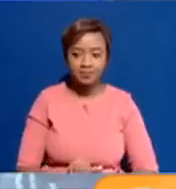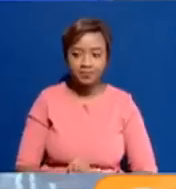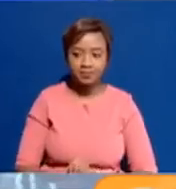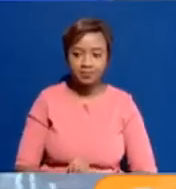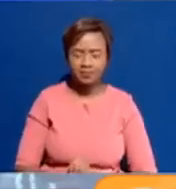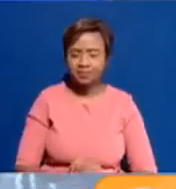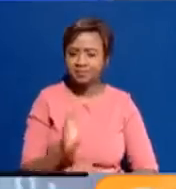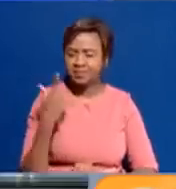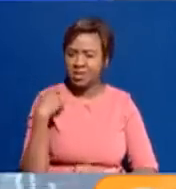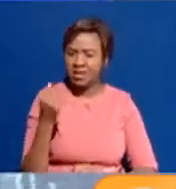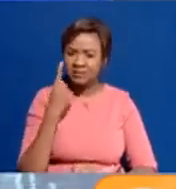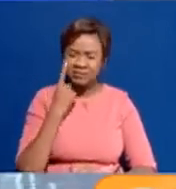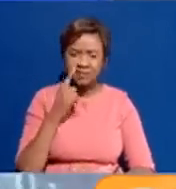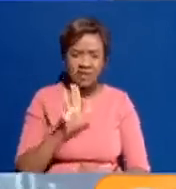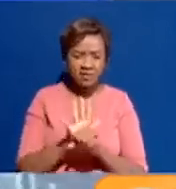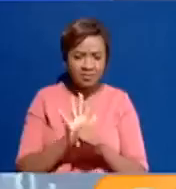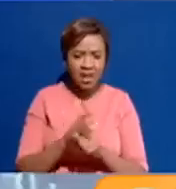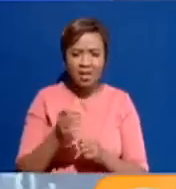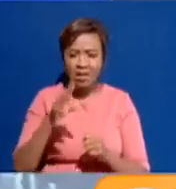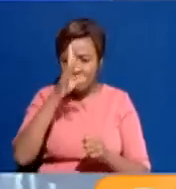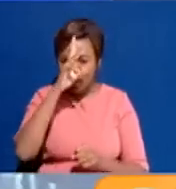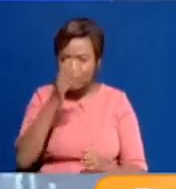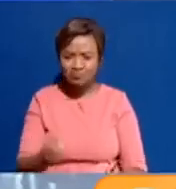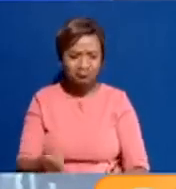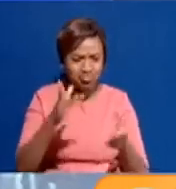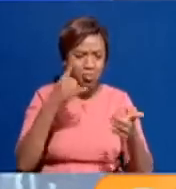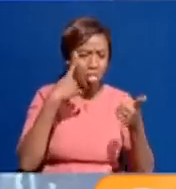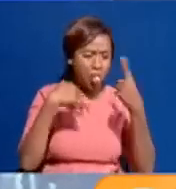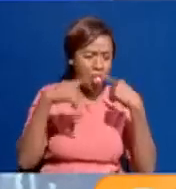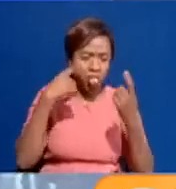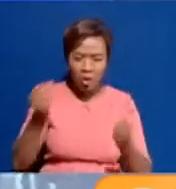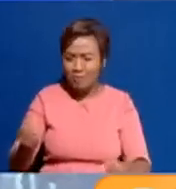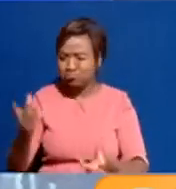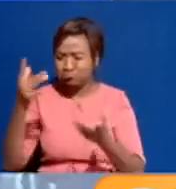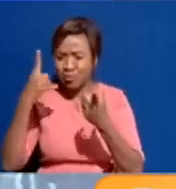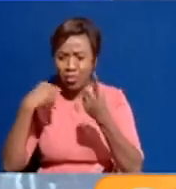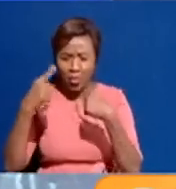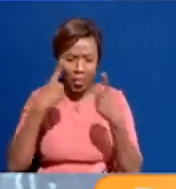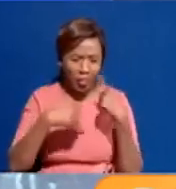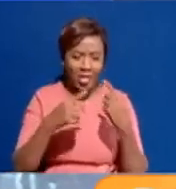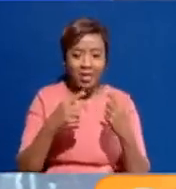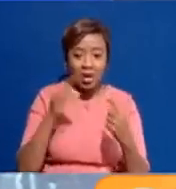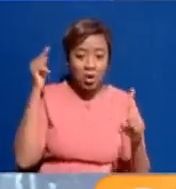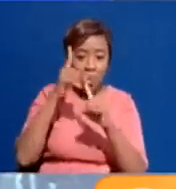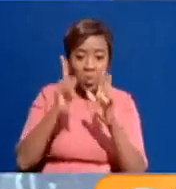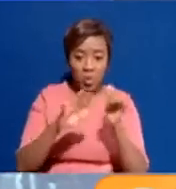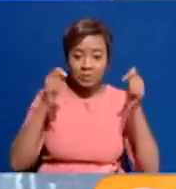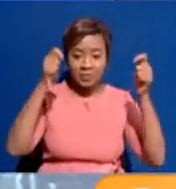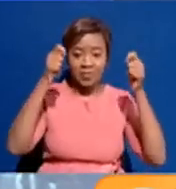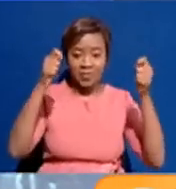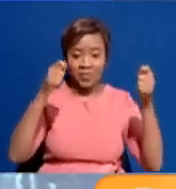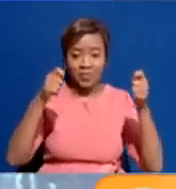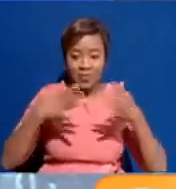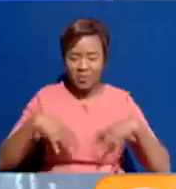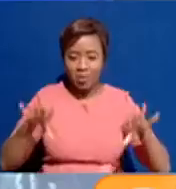In recent weeks, police officers across the country have tear-gassed crowds in attempts to disperse anti-government protesters.